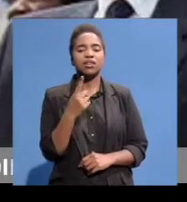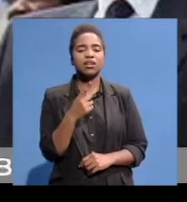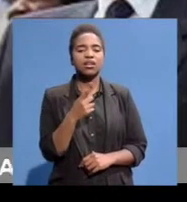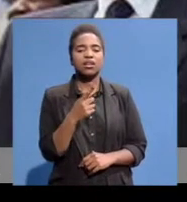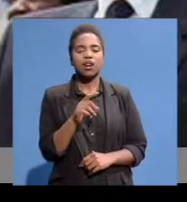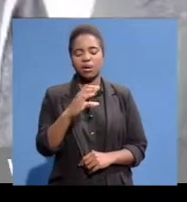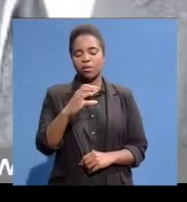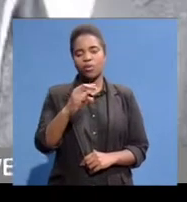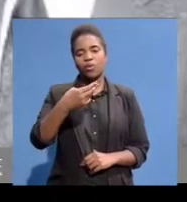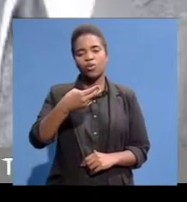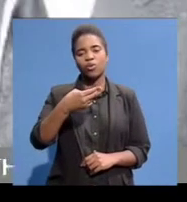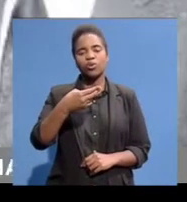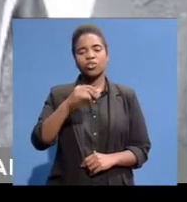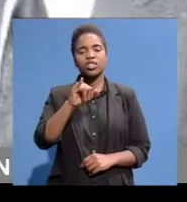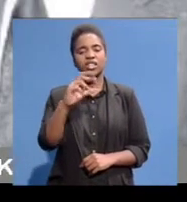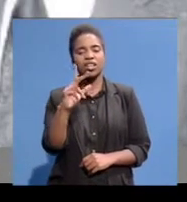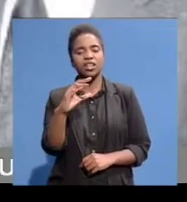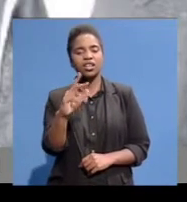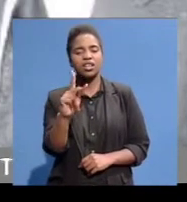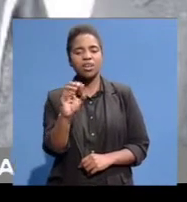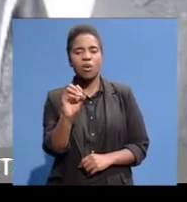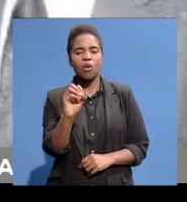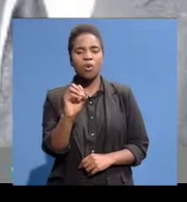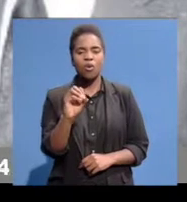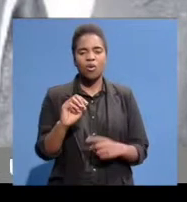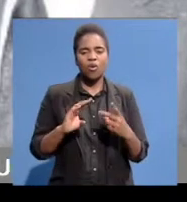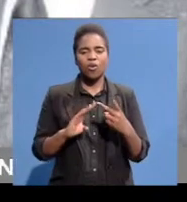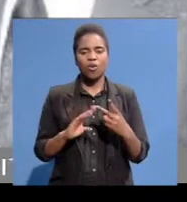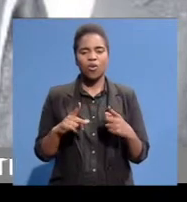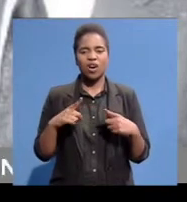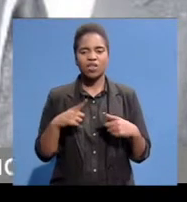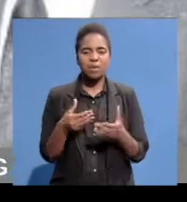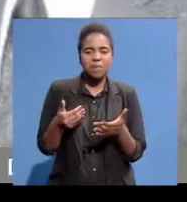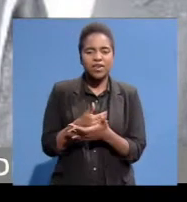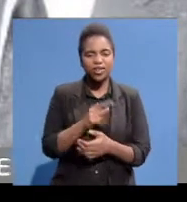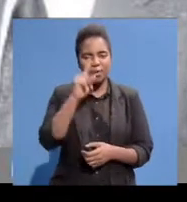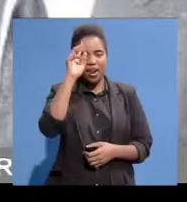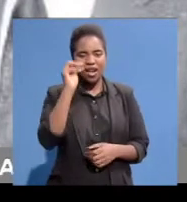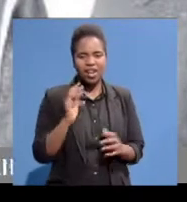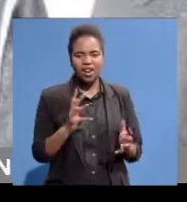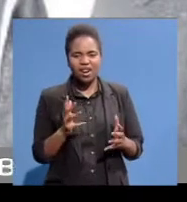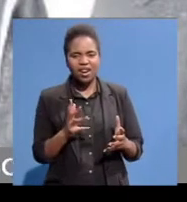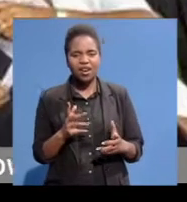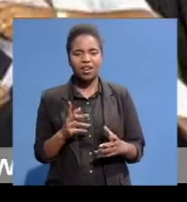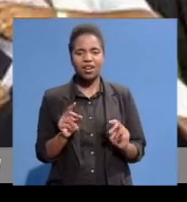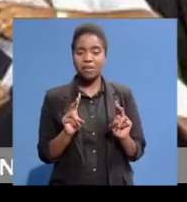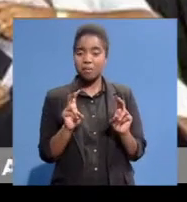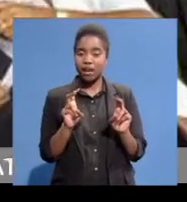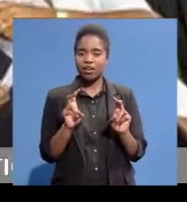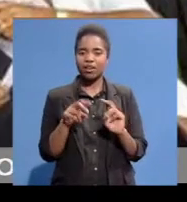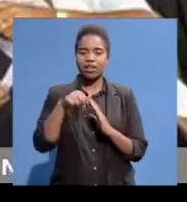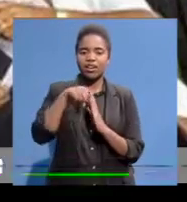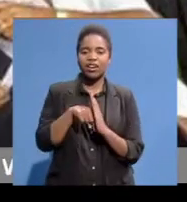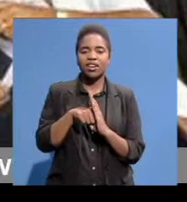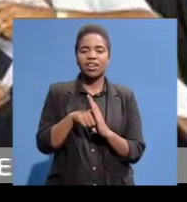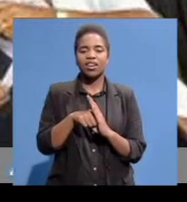Abo Chico were able to disguise music. We miss you, Manelo. Yes. We kind of went on with that, but there was a deeper meaning to We